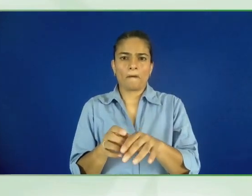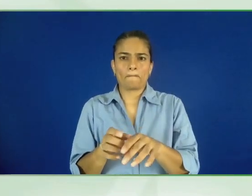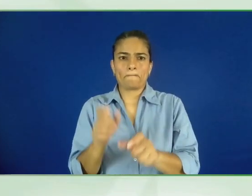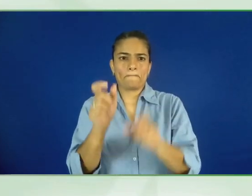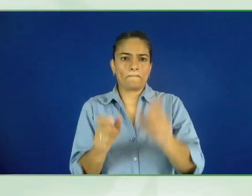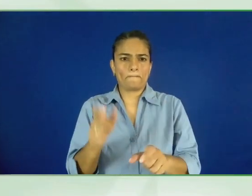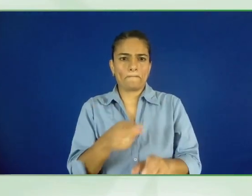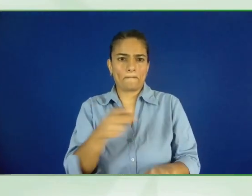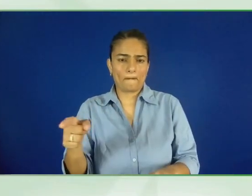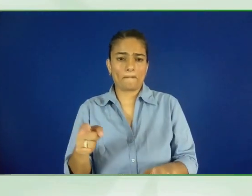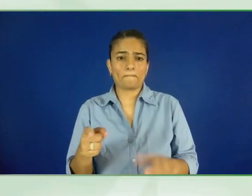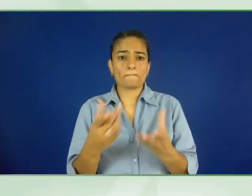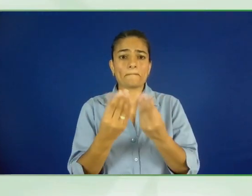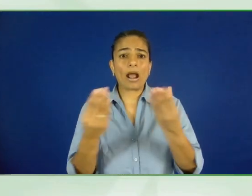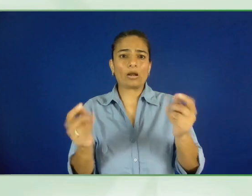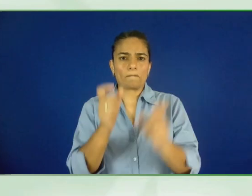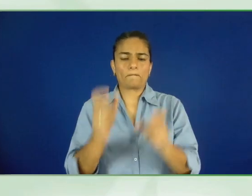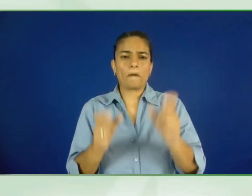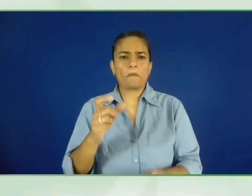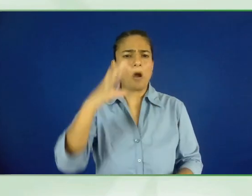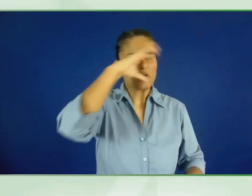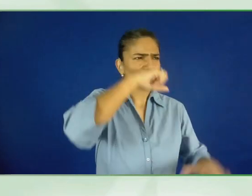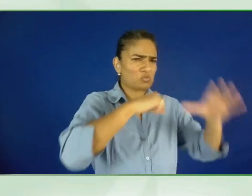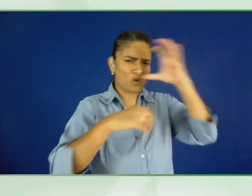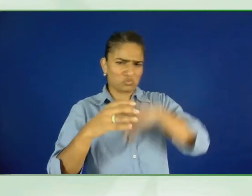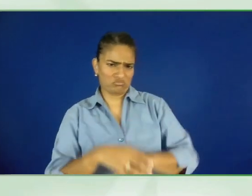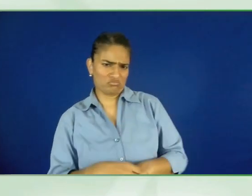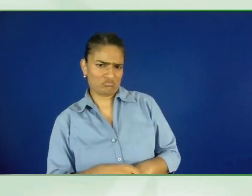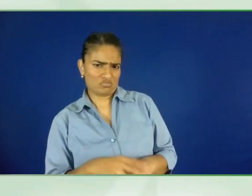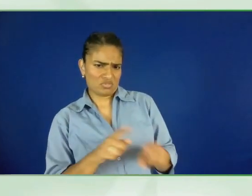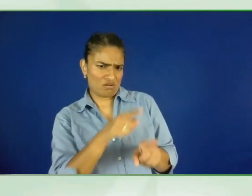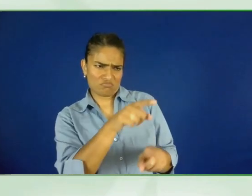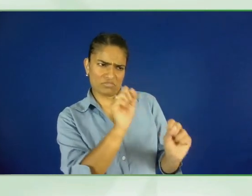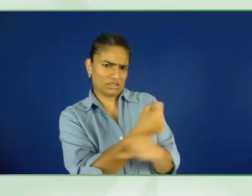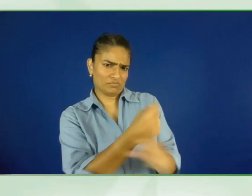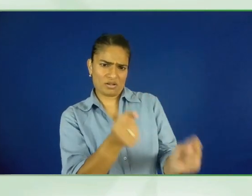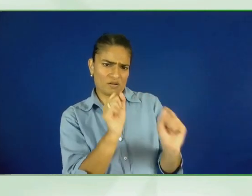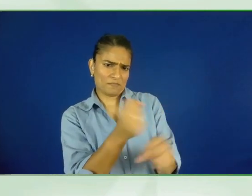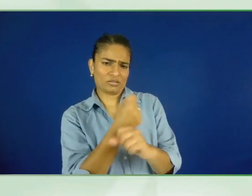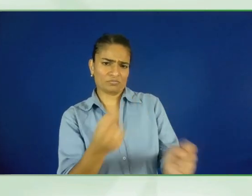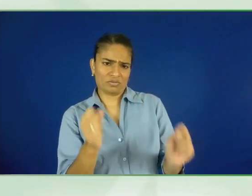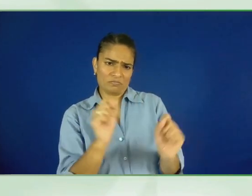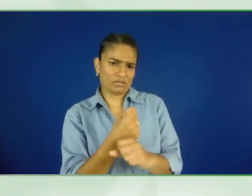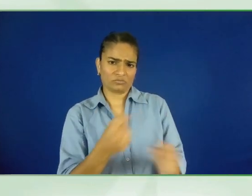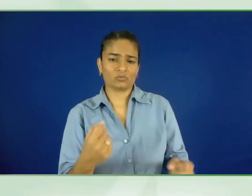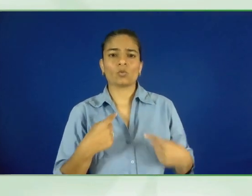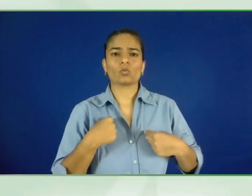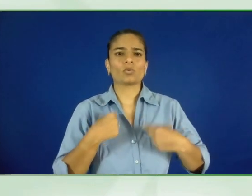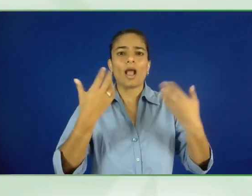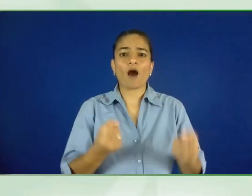do. We had a treaty that was, many treaties that have been signed, and a lot